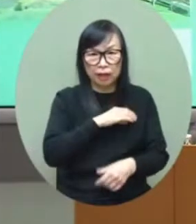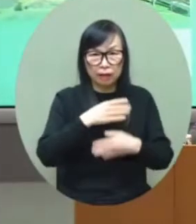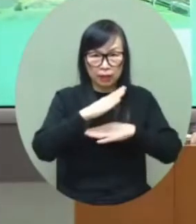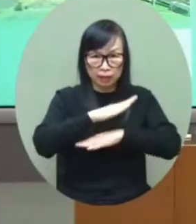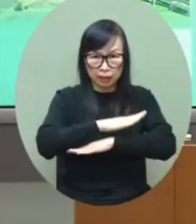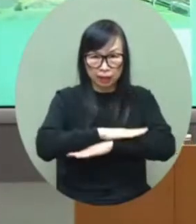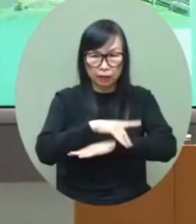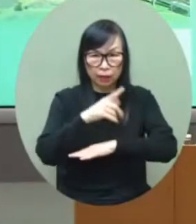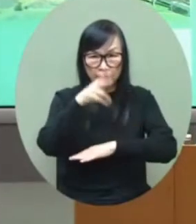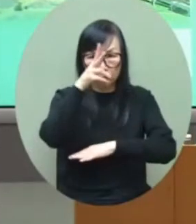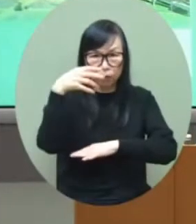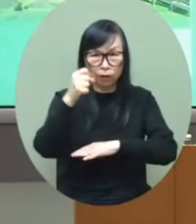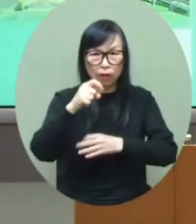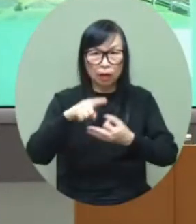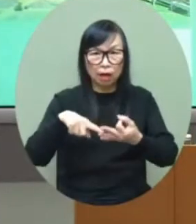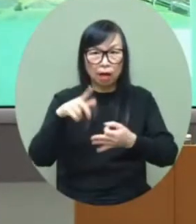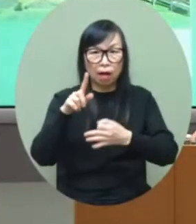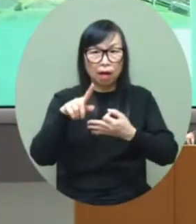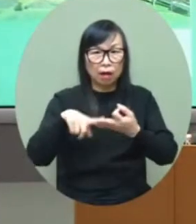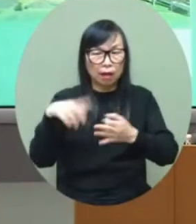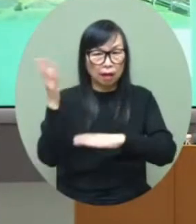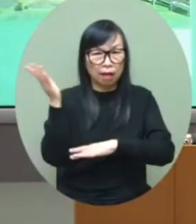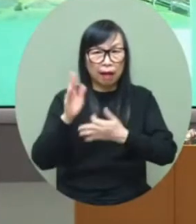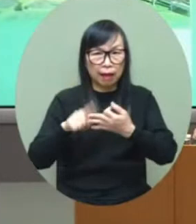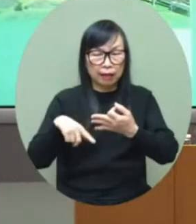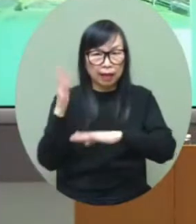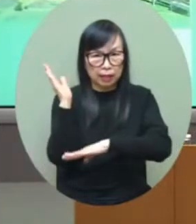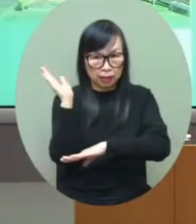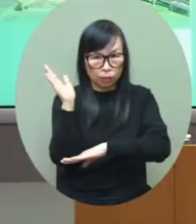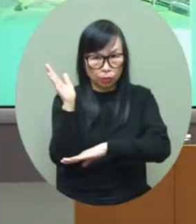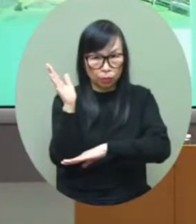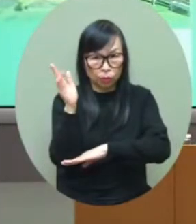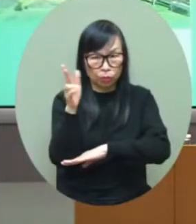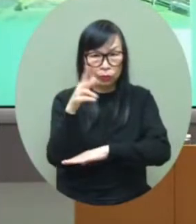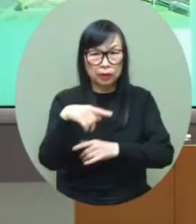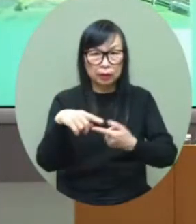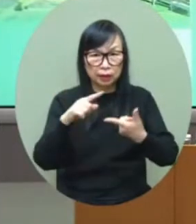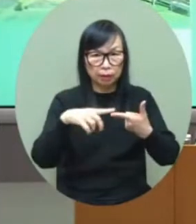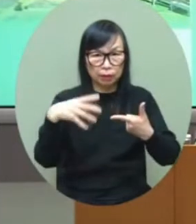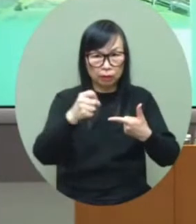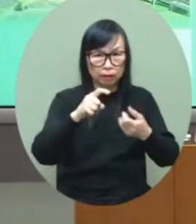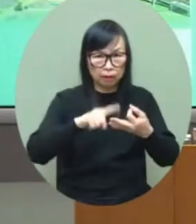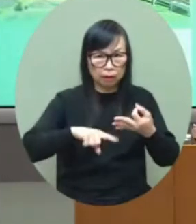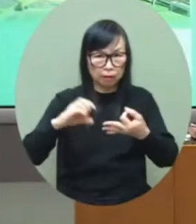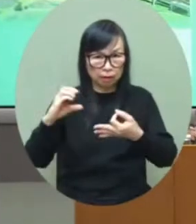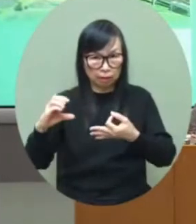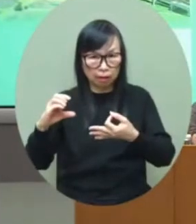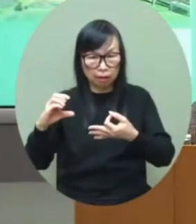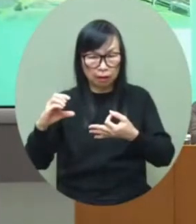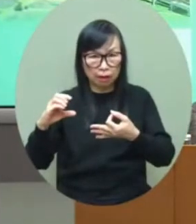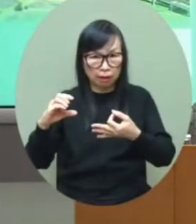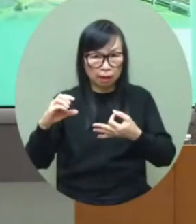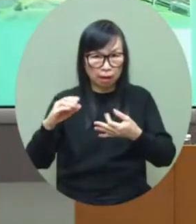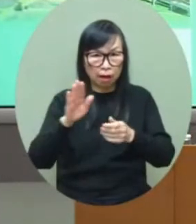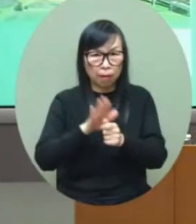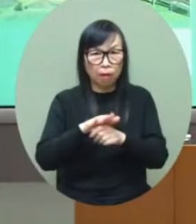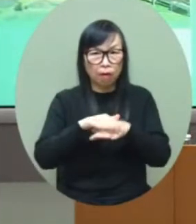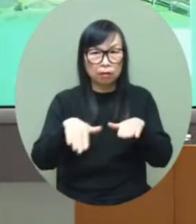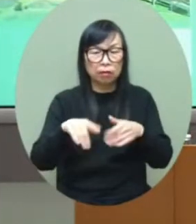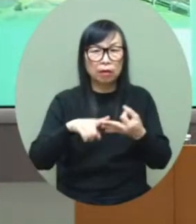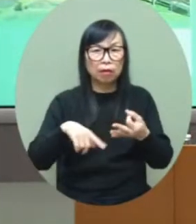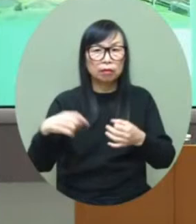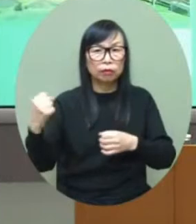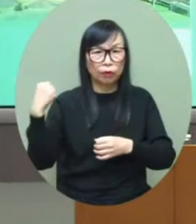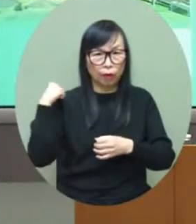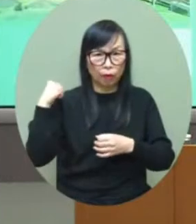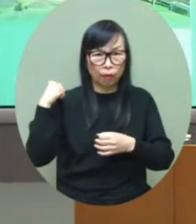Good morning. Thank you for coming to the press briefing. Attending the press briefing, we have Mr. John Lee, Chief Executive, Mr. Eric Chan, Chief Secretary for